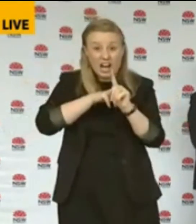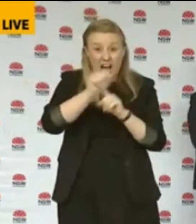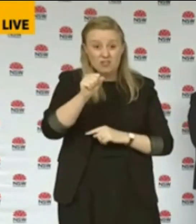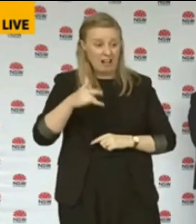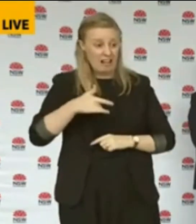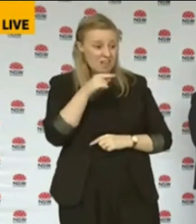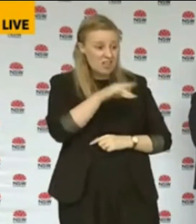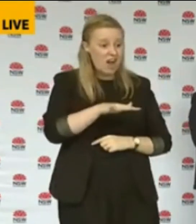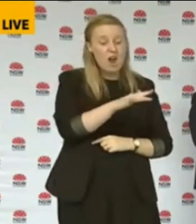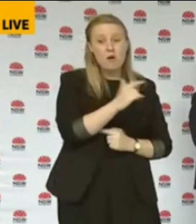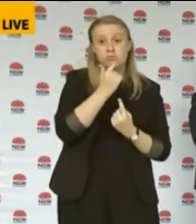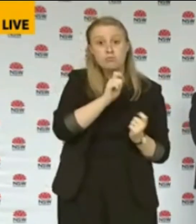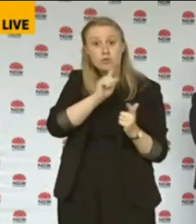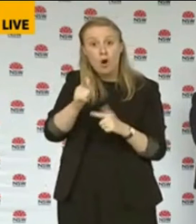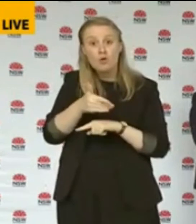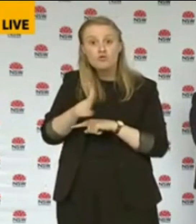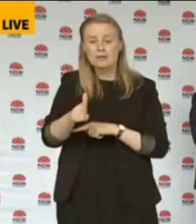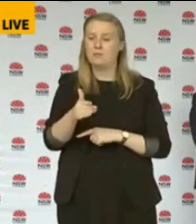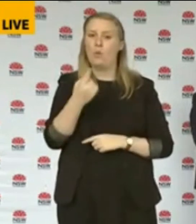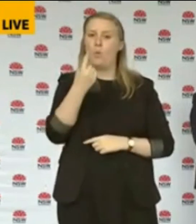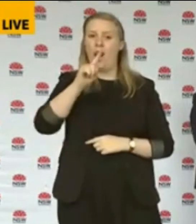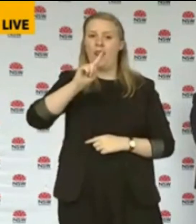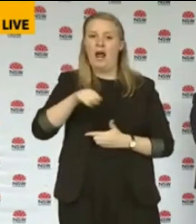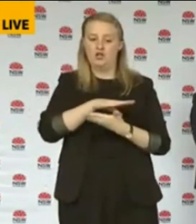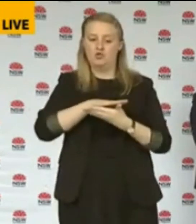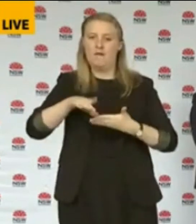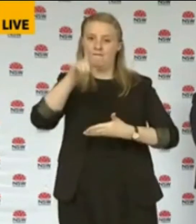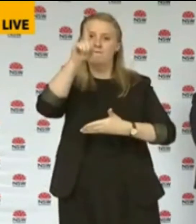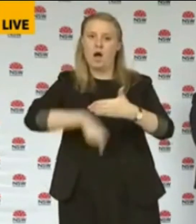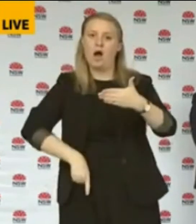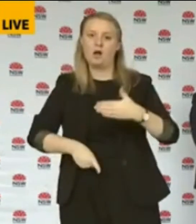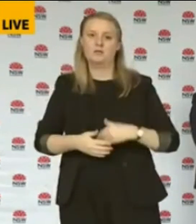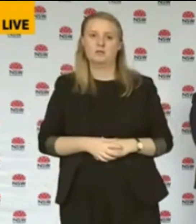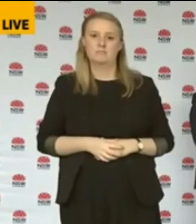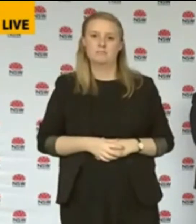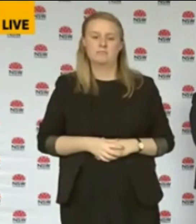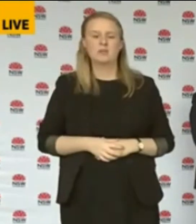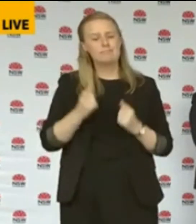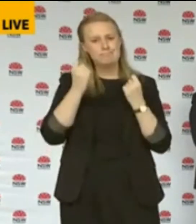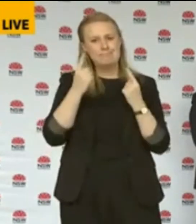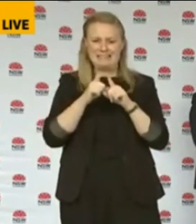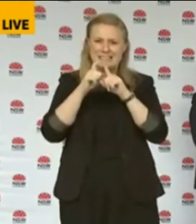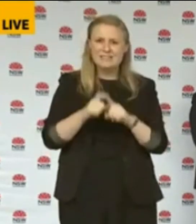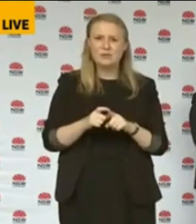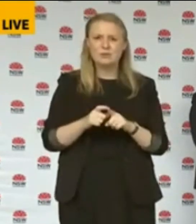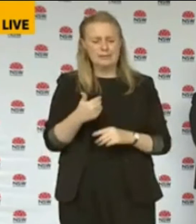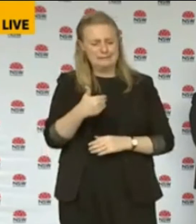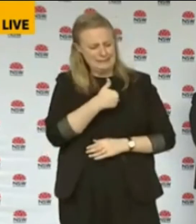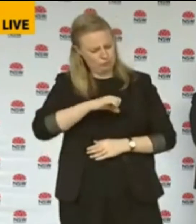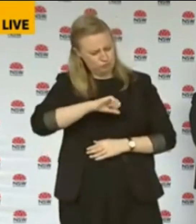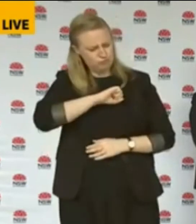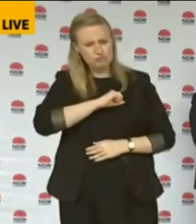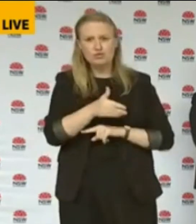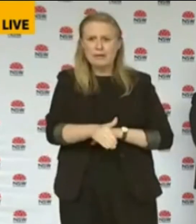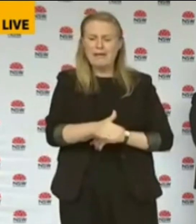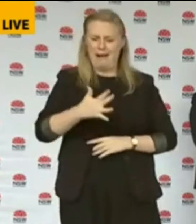Just be with us on this journey. I know it's difficult because if you love cricket, you really love cricket. But on this occasion, we can't afford to love it and also